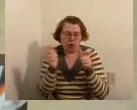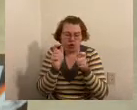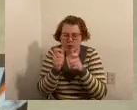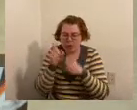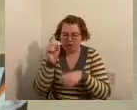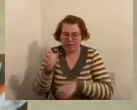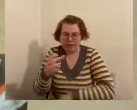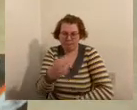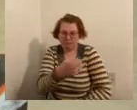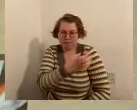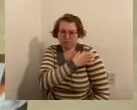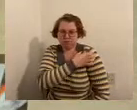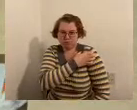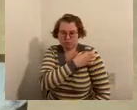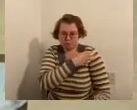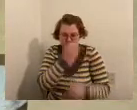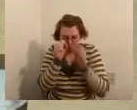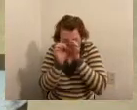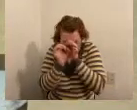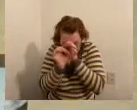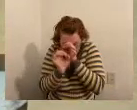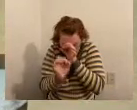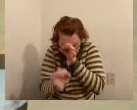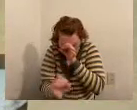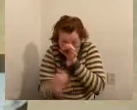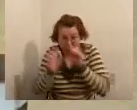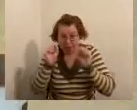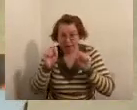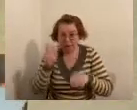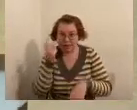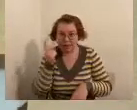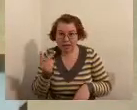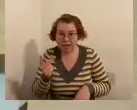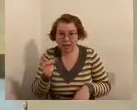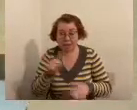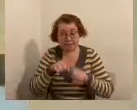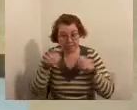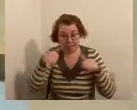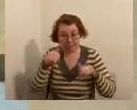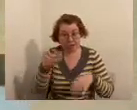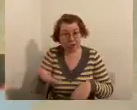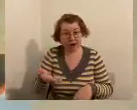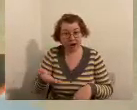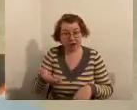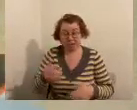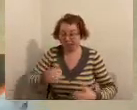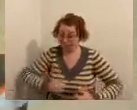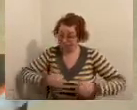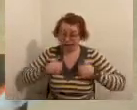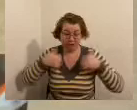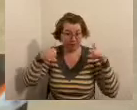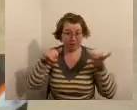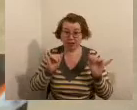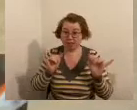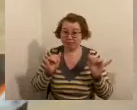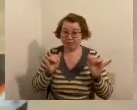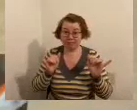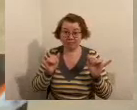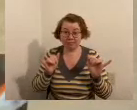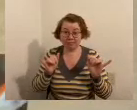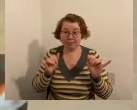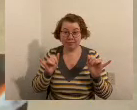microscope to be able to see them. But they're still there, and they're alive.